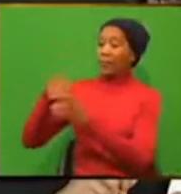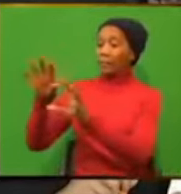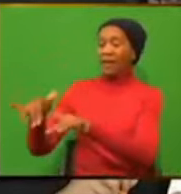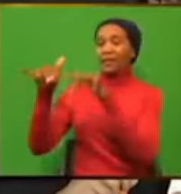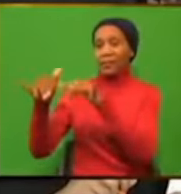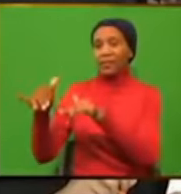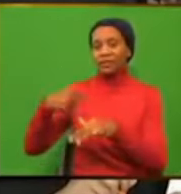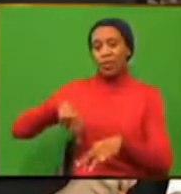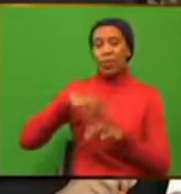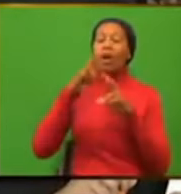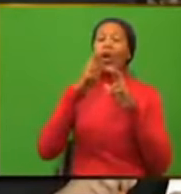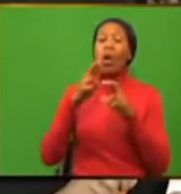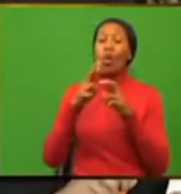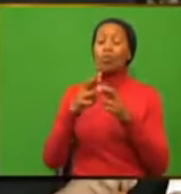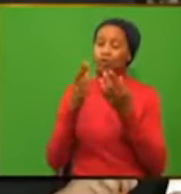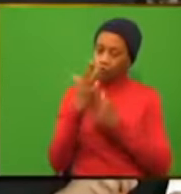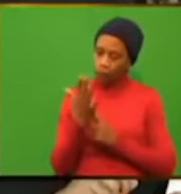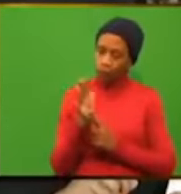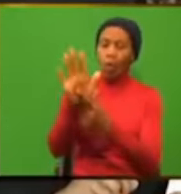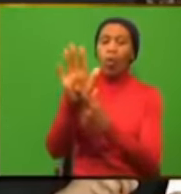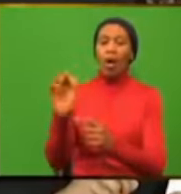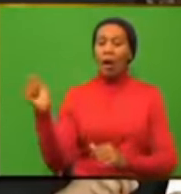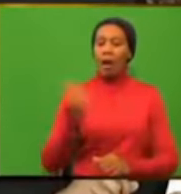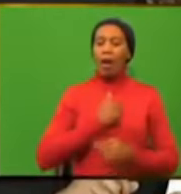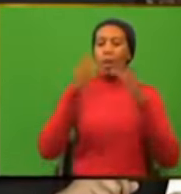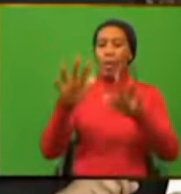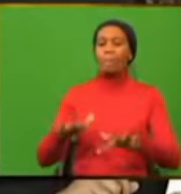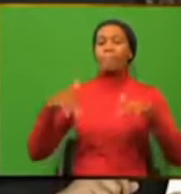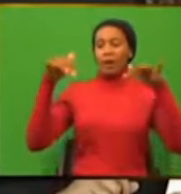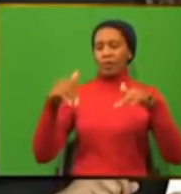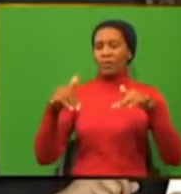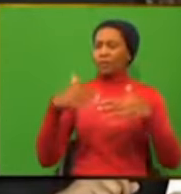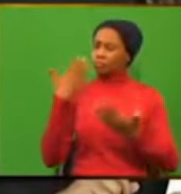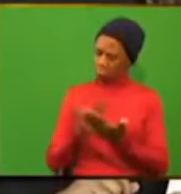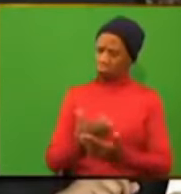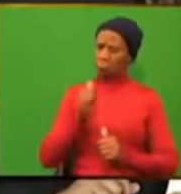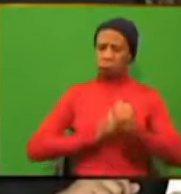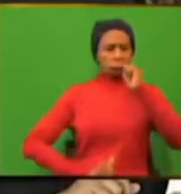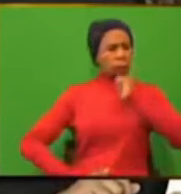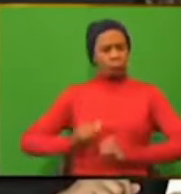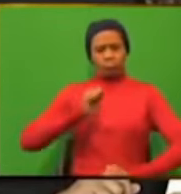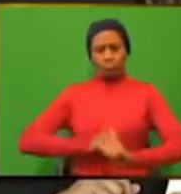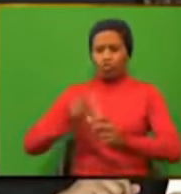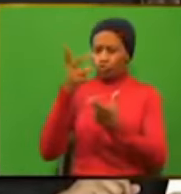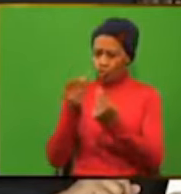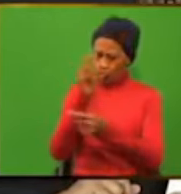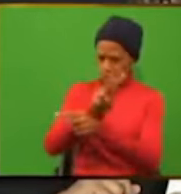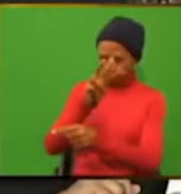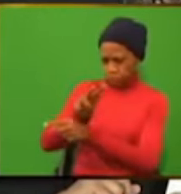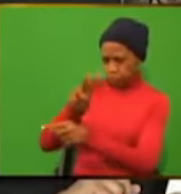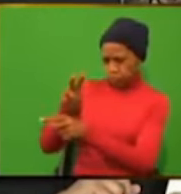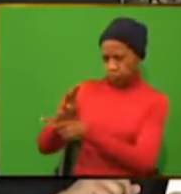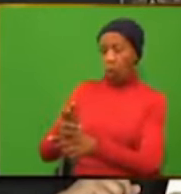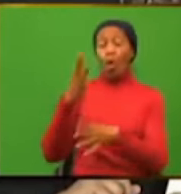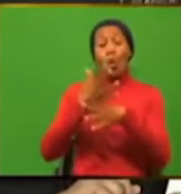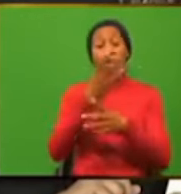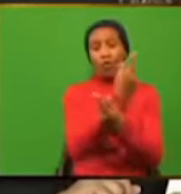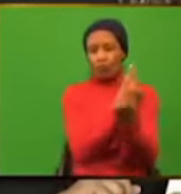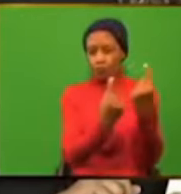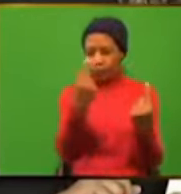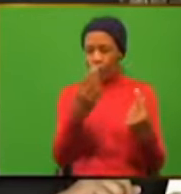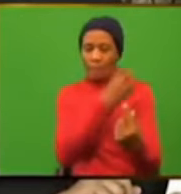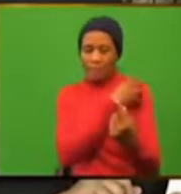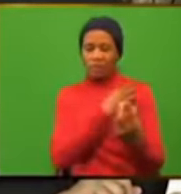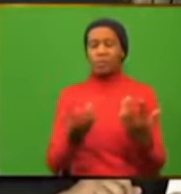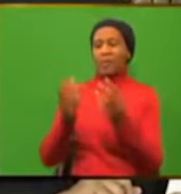restore the reputation of our Parliament to one that performs rigorous oversight over the work of the ministers and